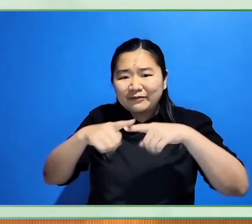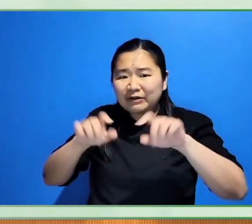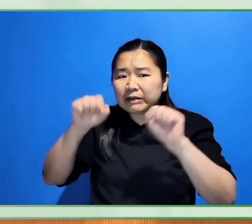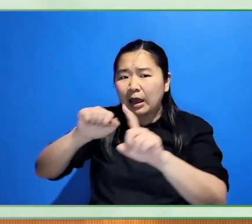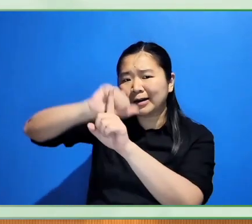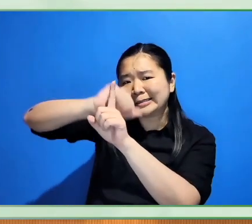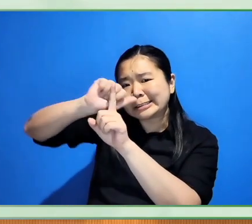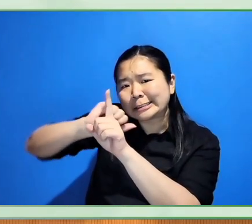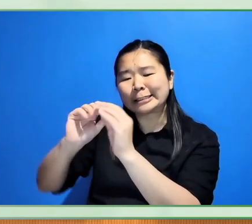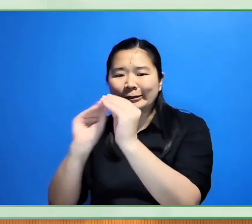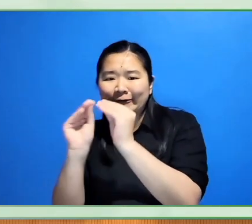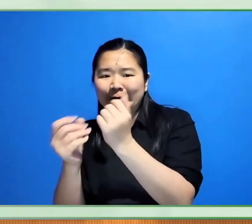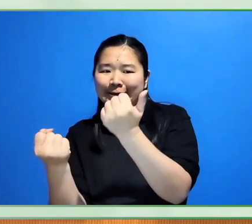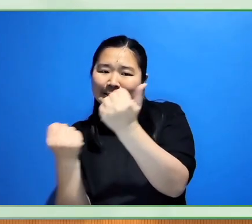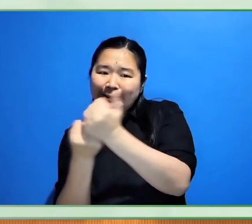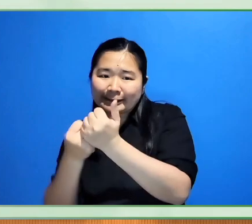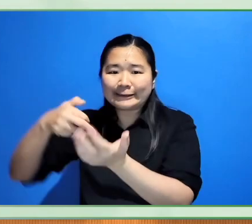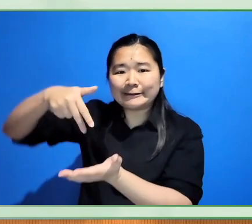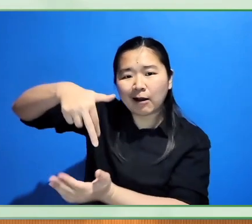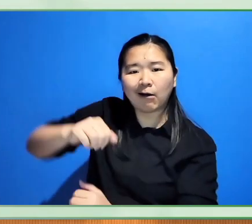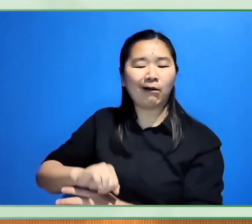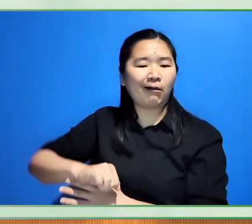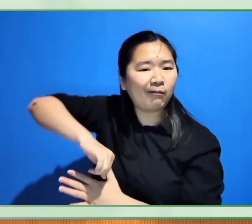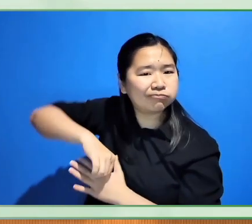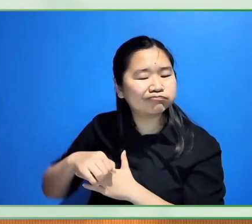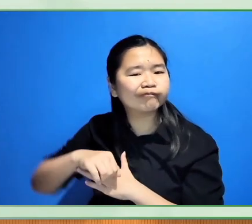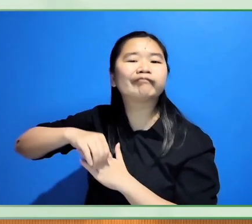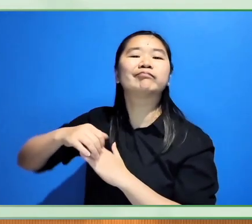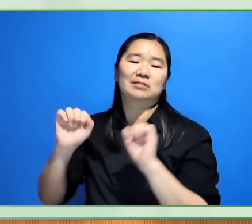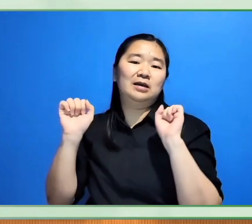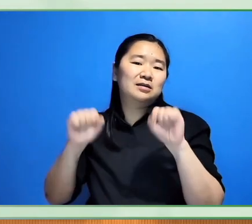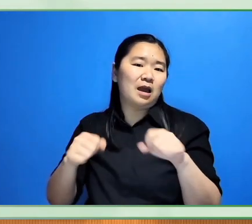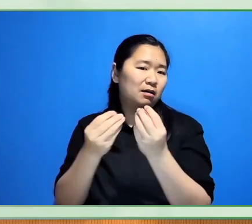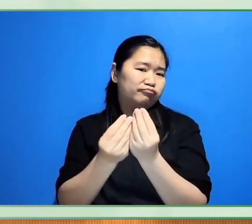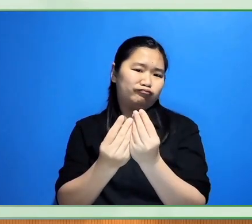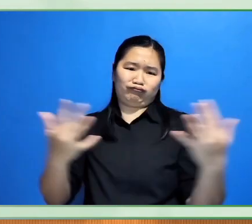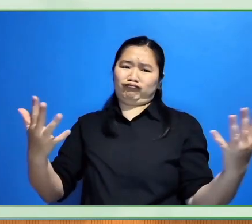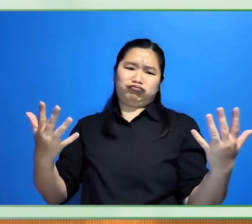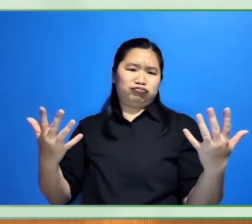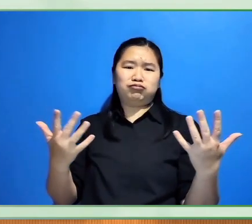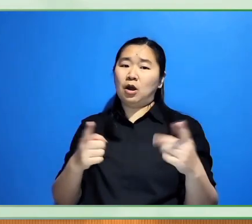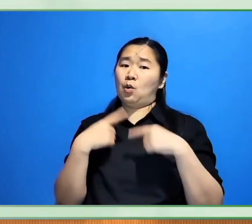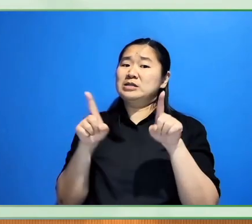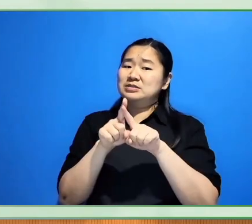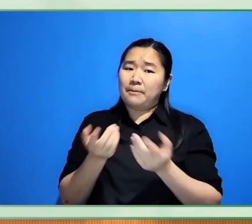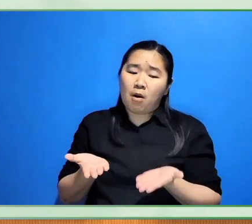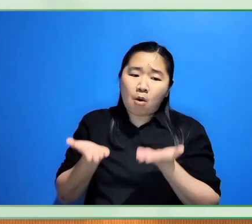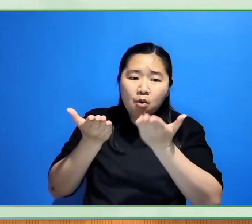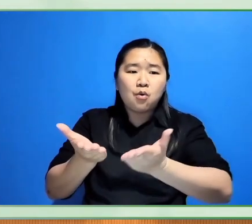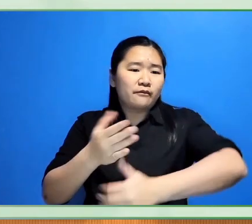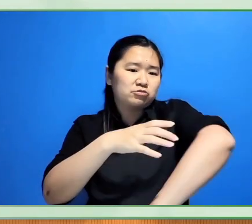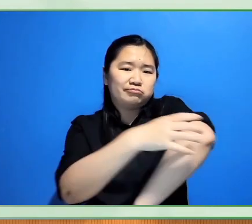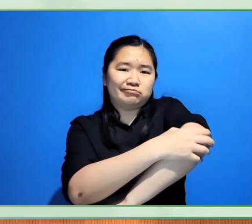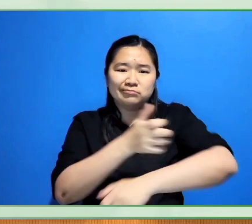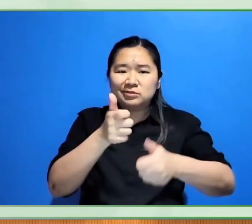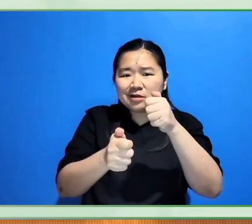for us, it was a bit tricky because it can lower the quality sometimes from a center to another. It can make it take too much